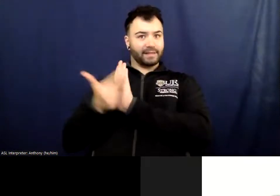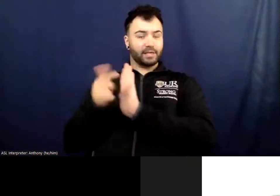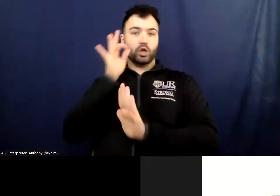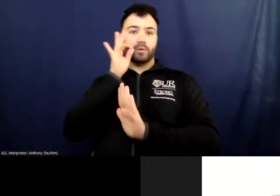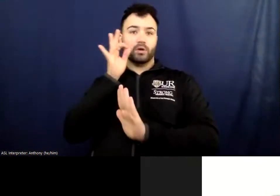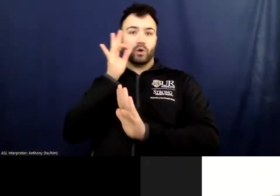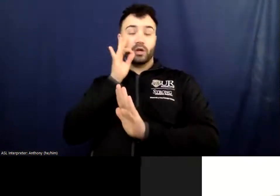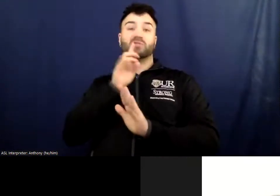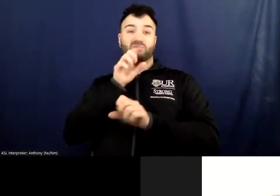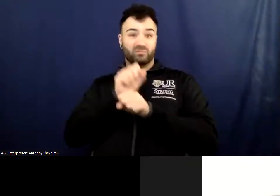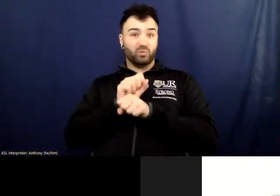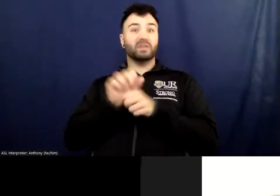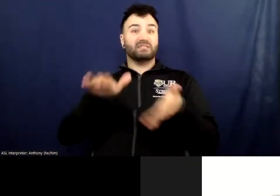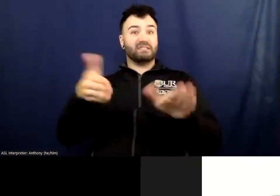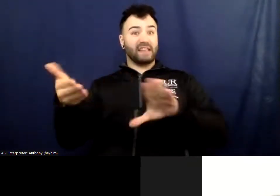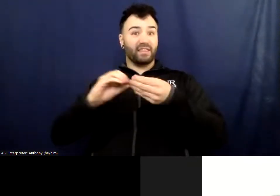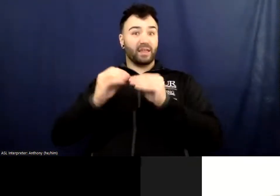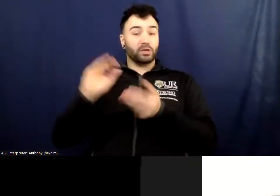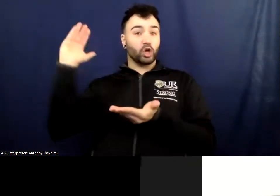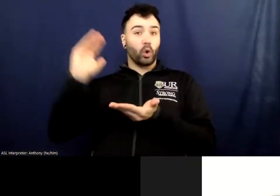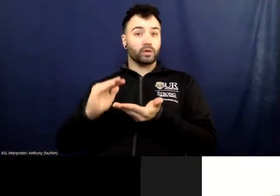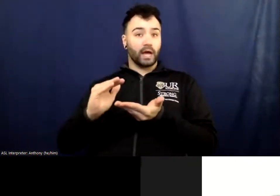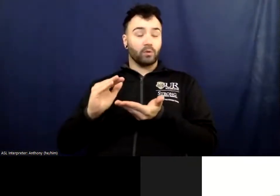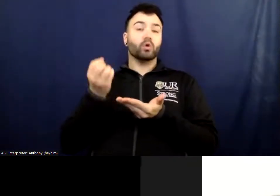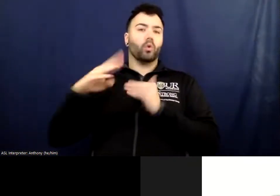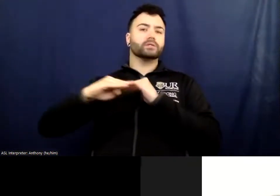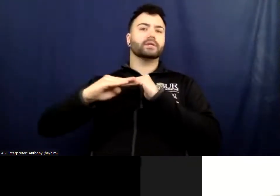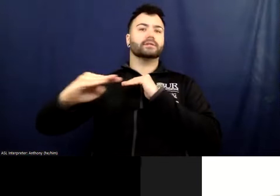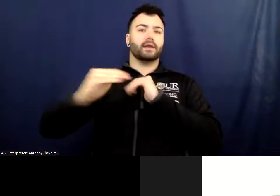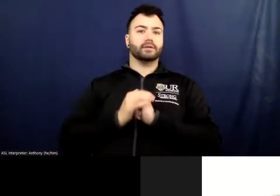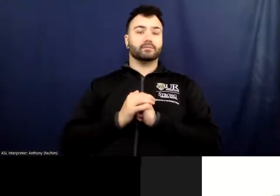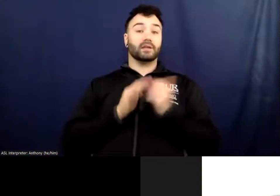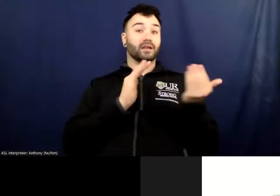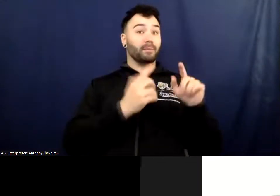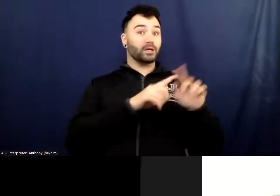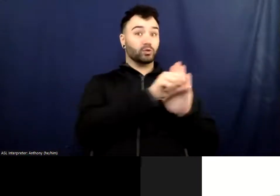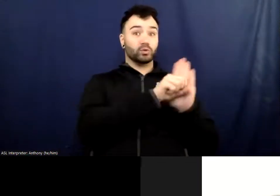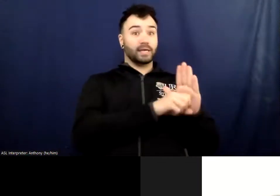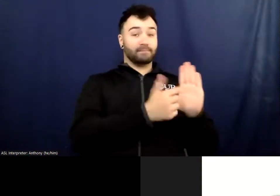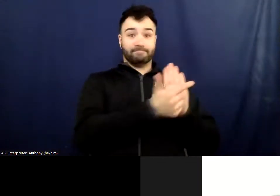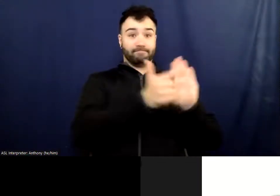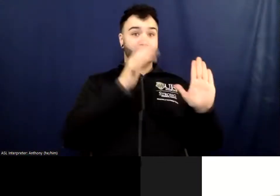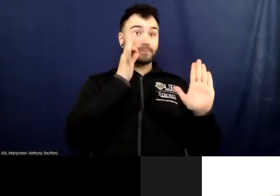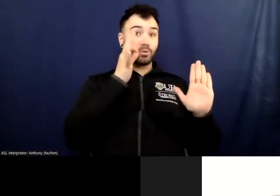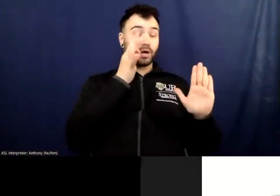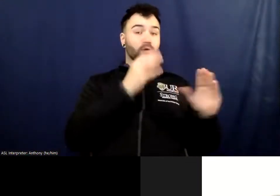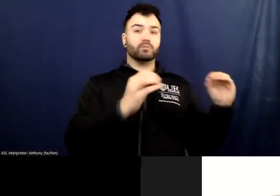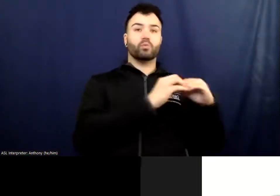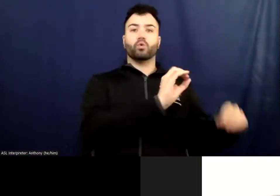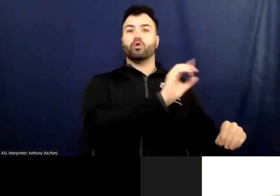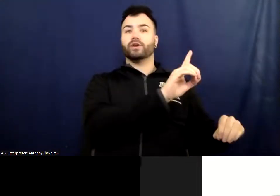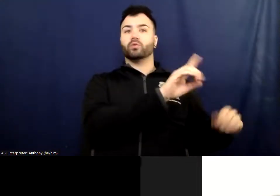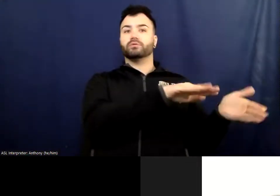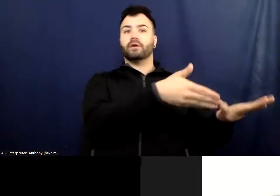gone down, and less than in other states in which marijuana is not legal. So it might very well be the advent